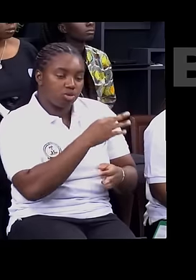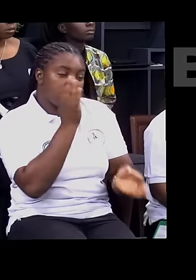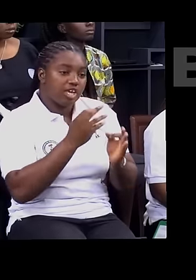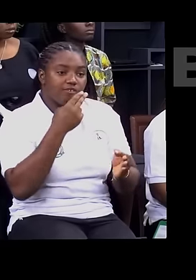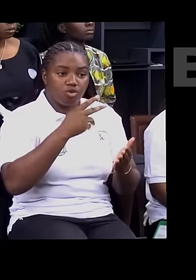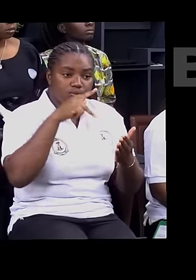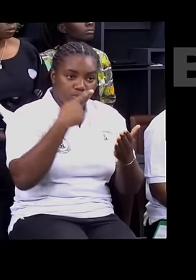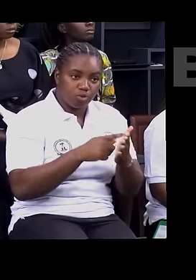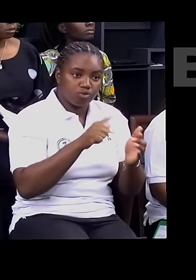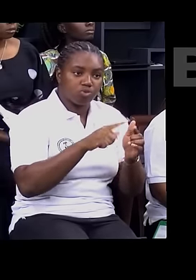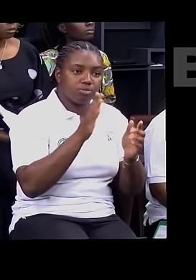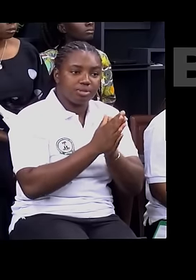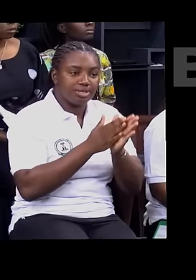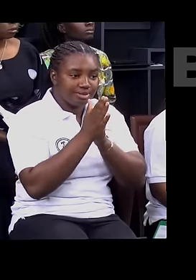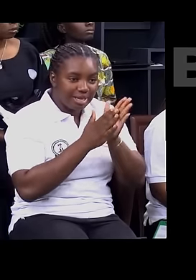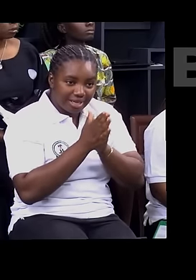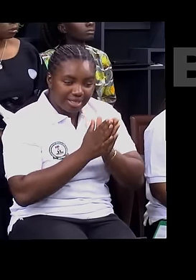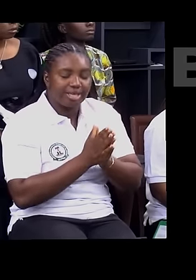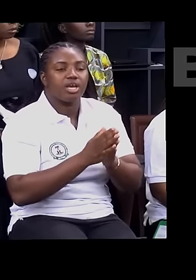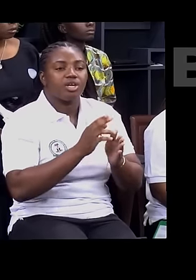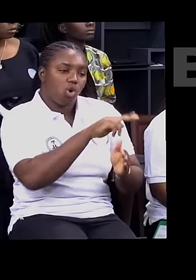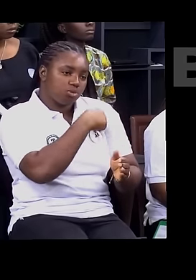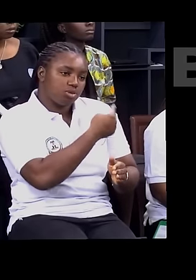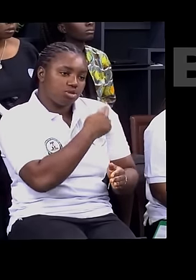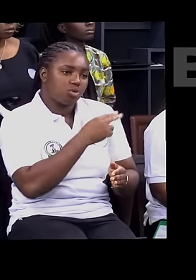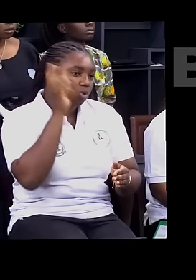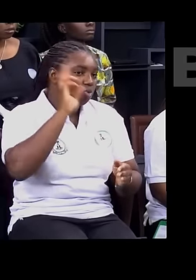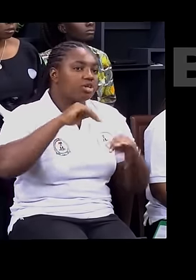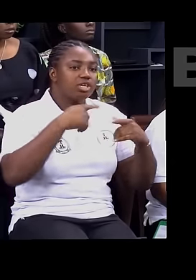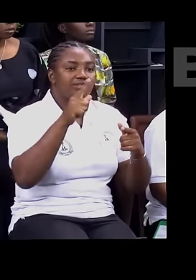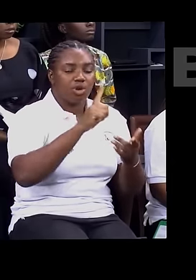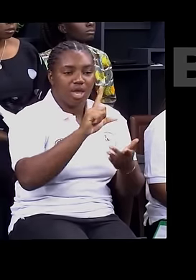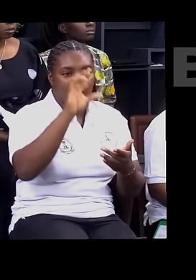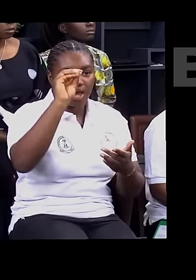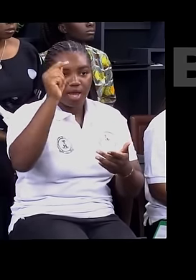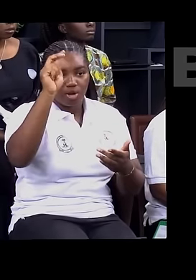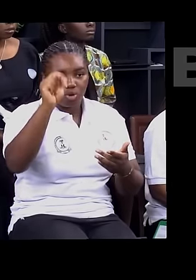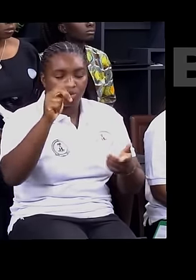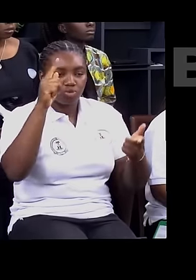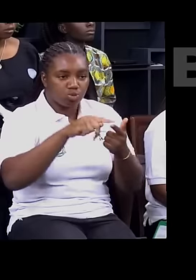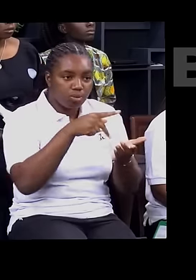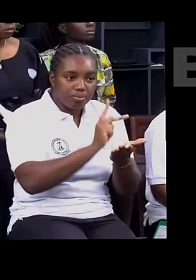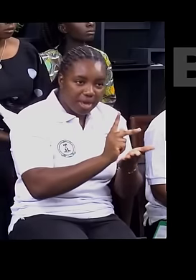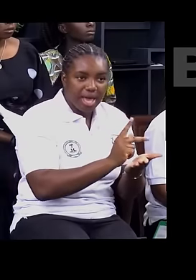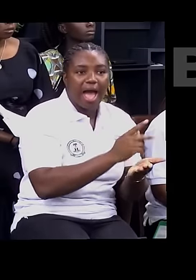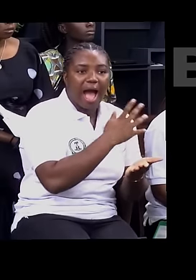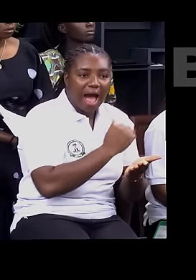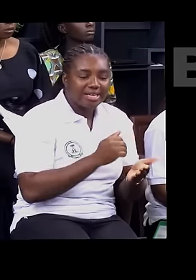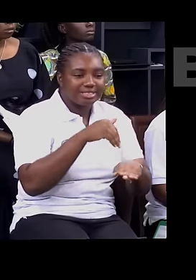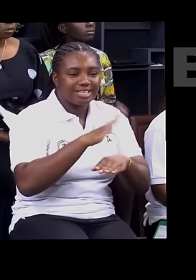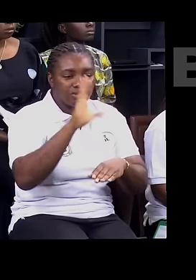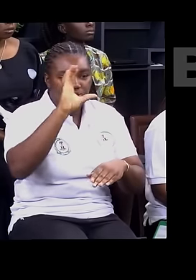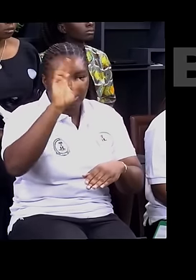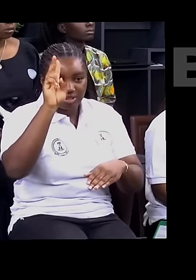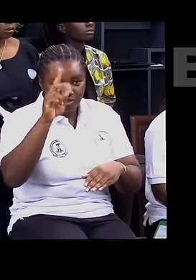hospital can give you a loan to pay your debt while you work to pay back. Send your CV here for a job consideration if